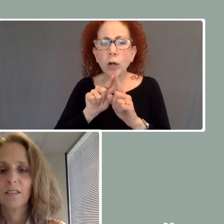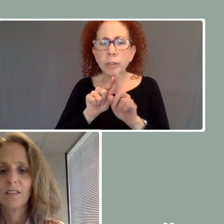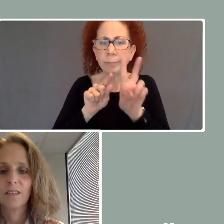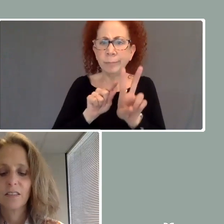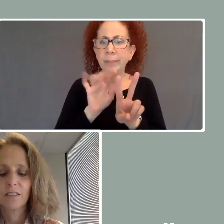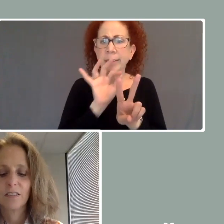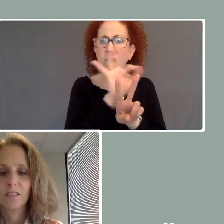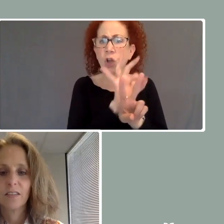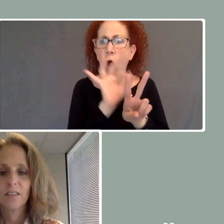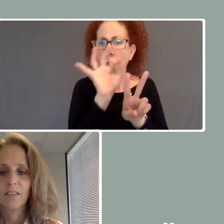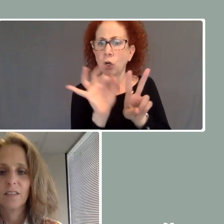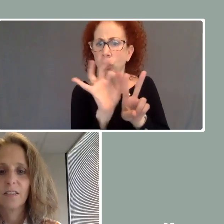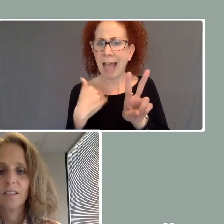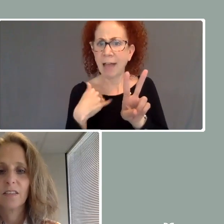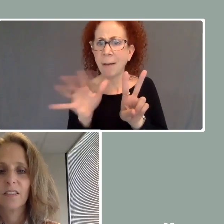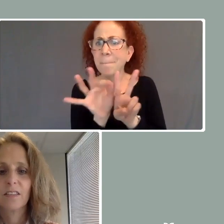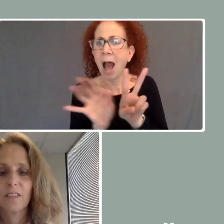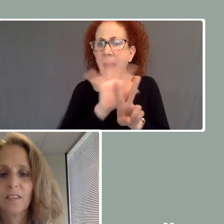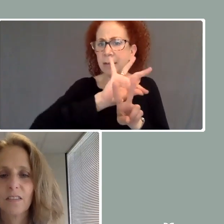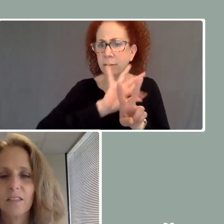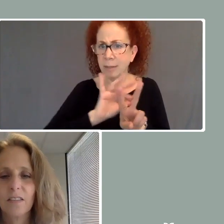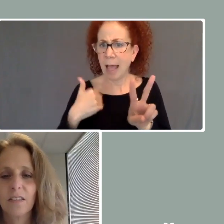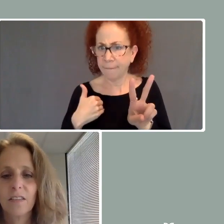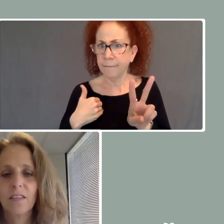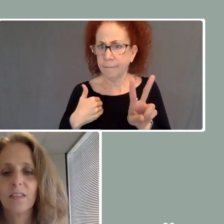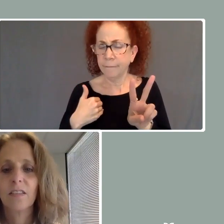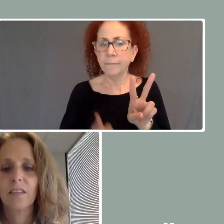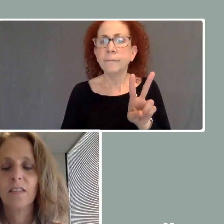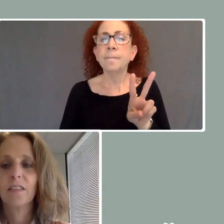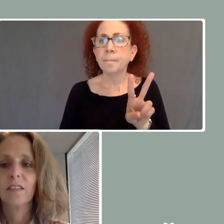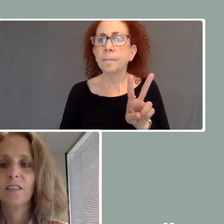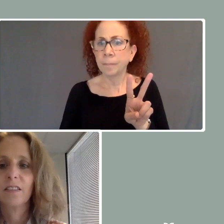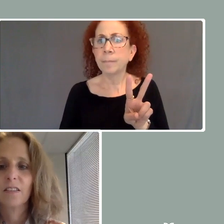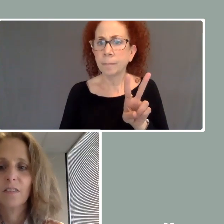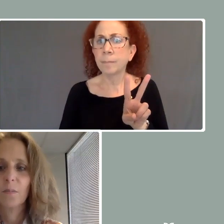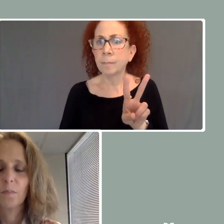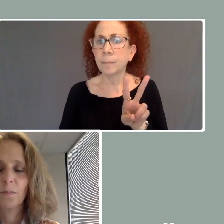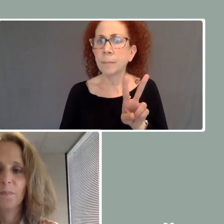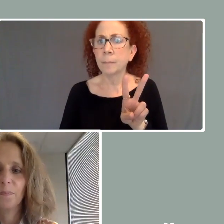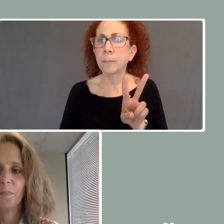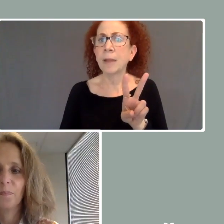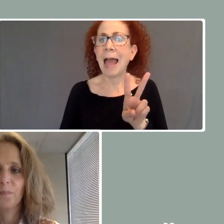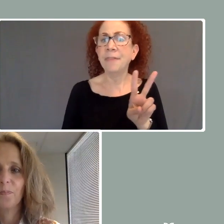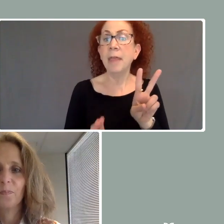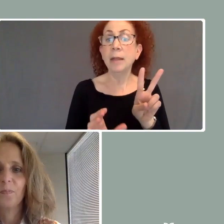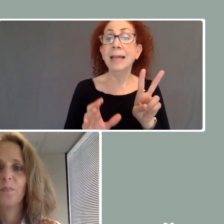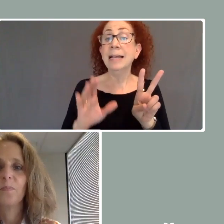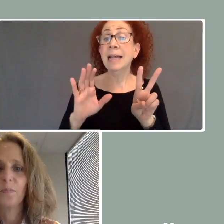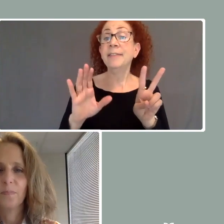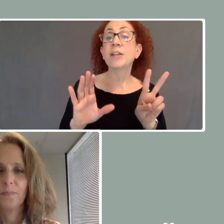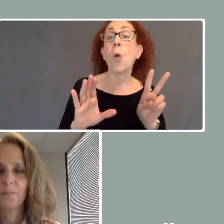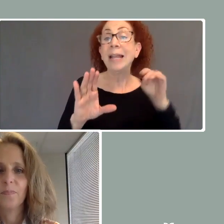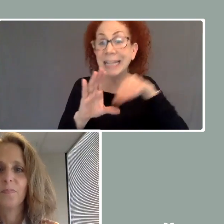chemotherapy that are bind to the antibody and go inside the cell. So